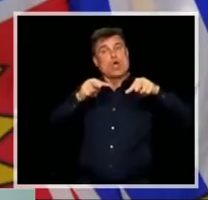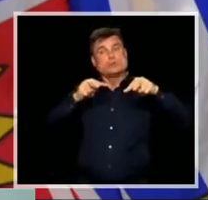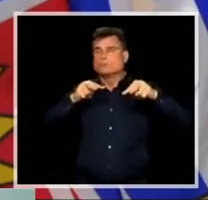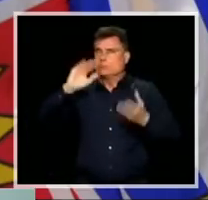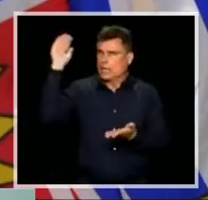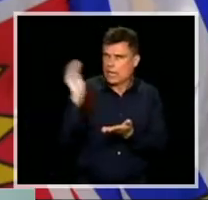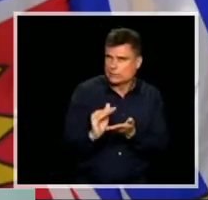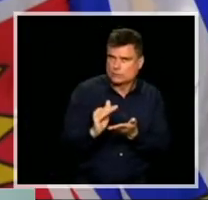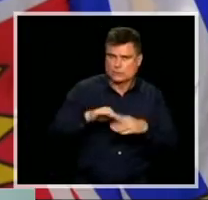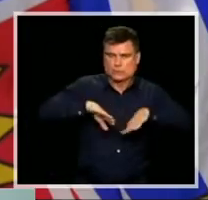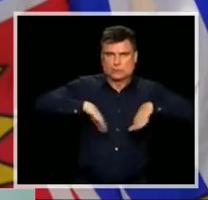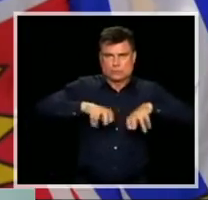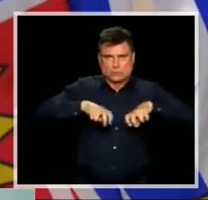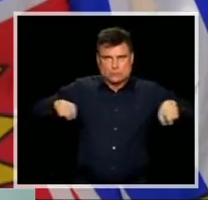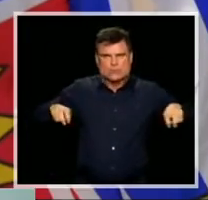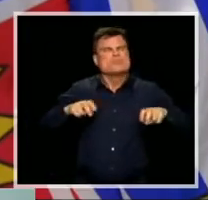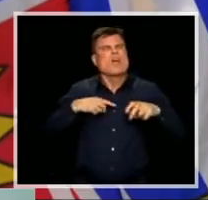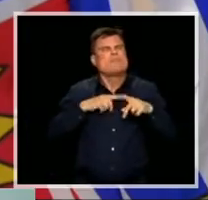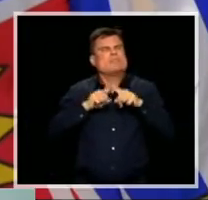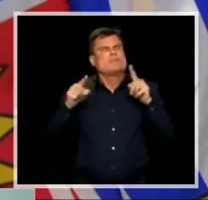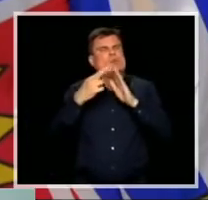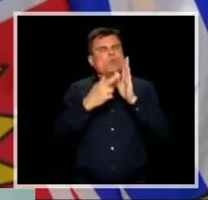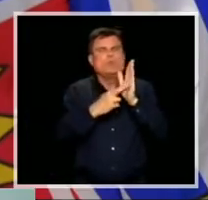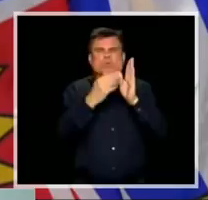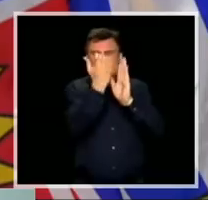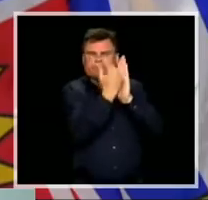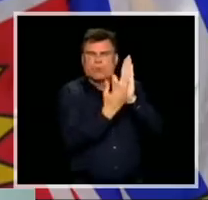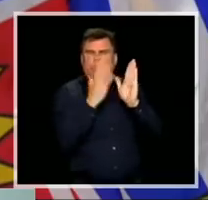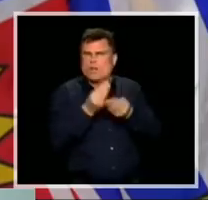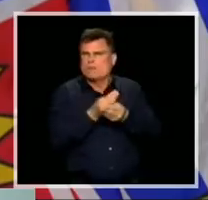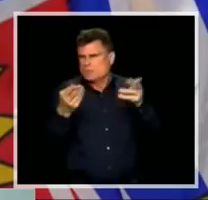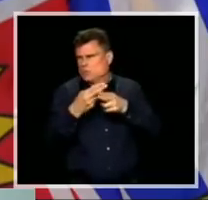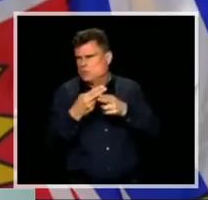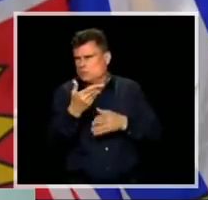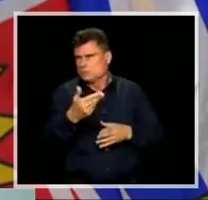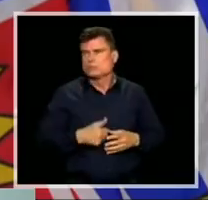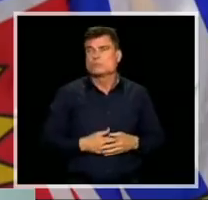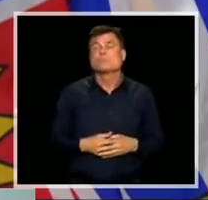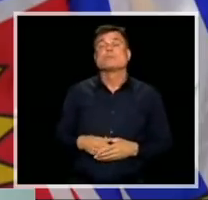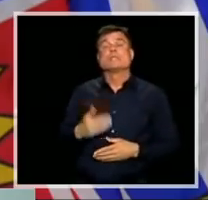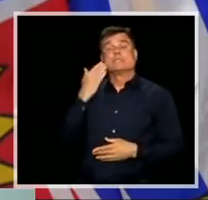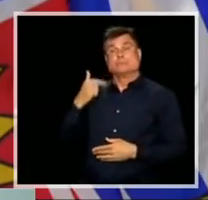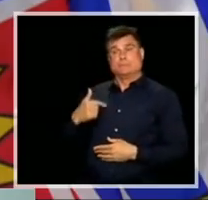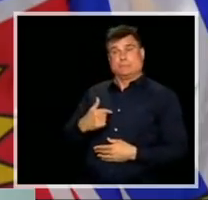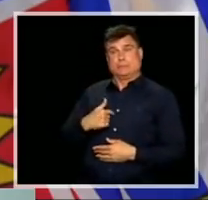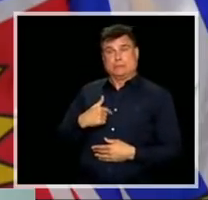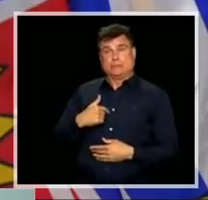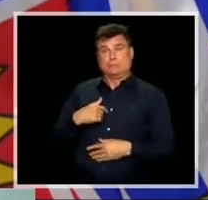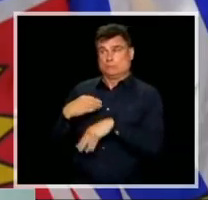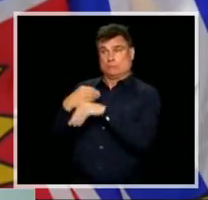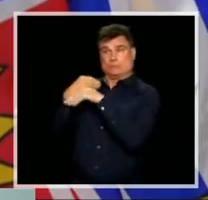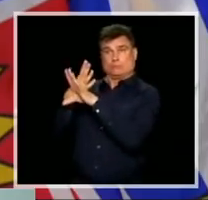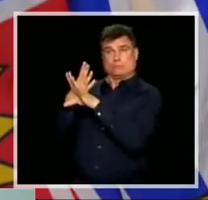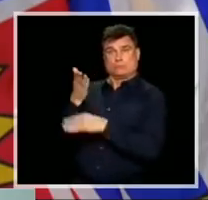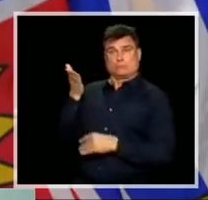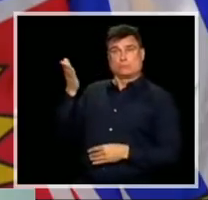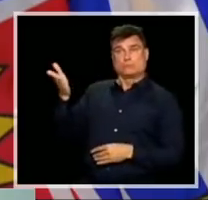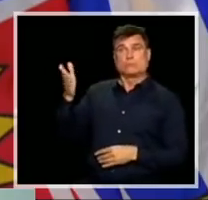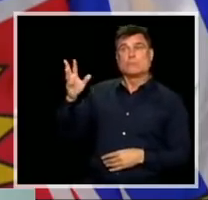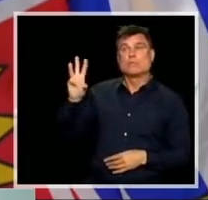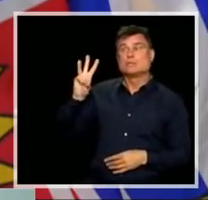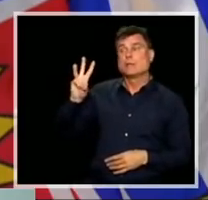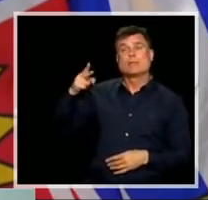sport activities for both adults and children over the summer. And I'm sorry I missed the first part of your question.